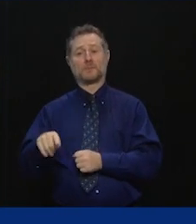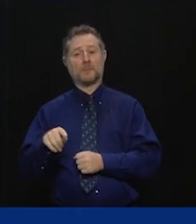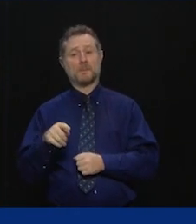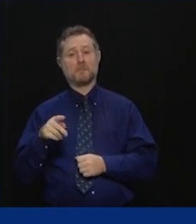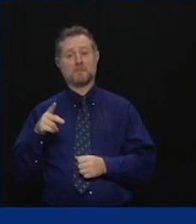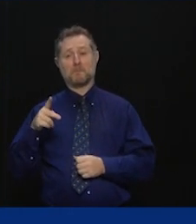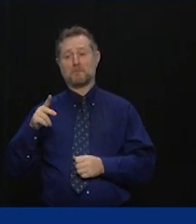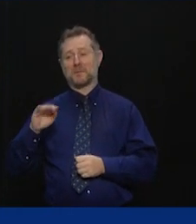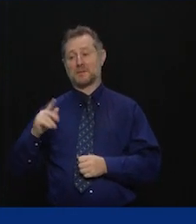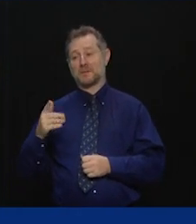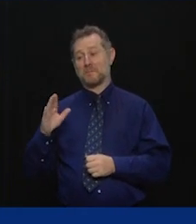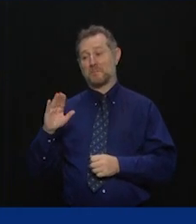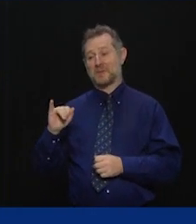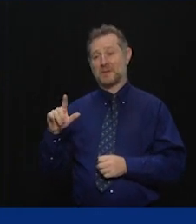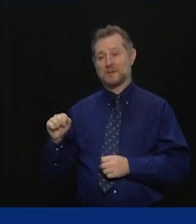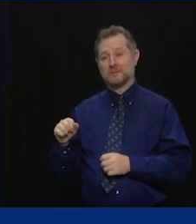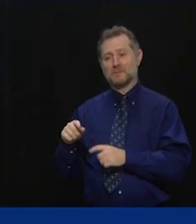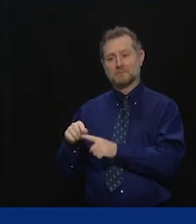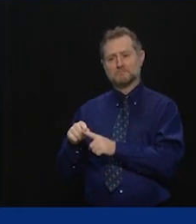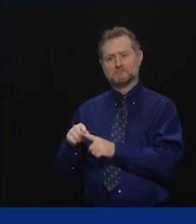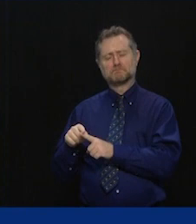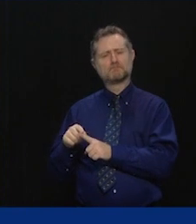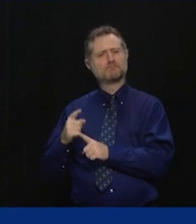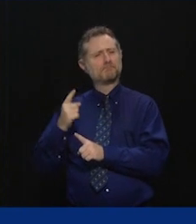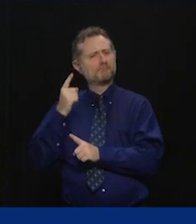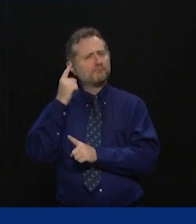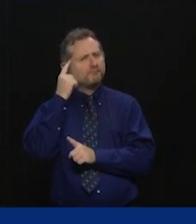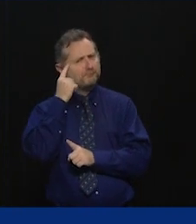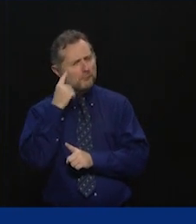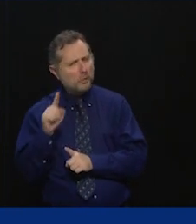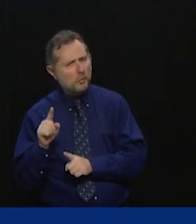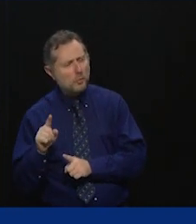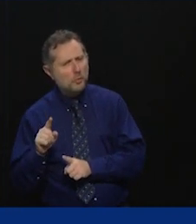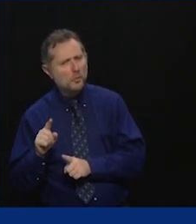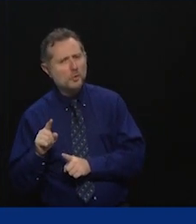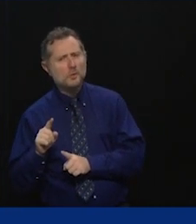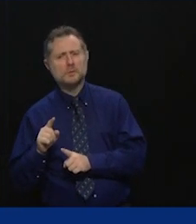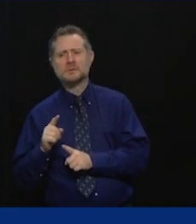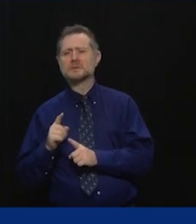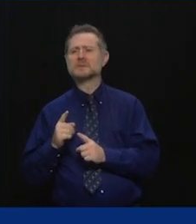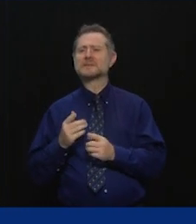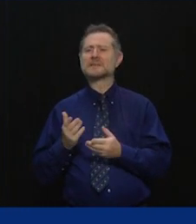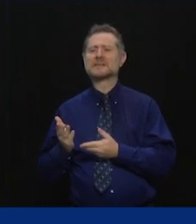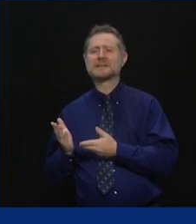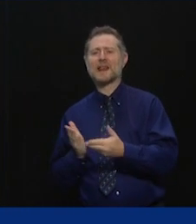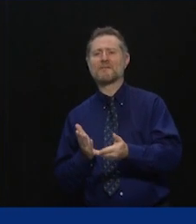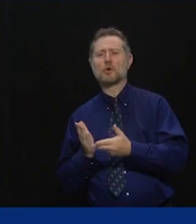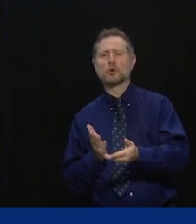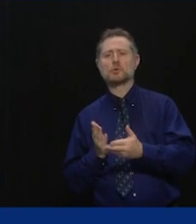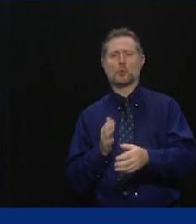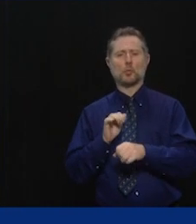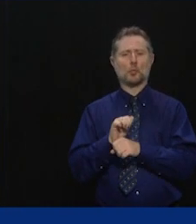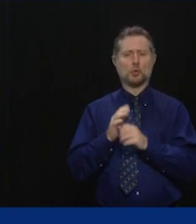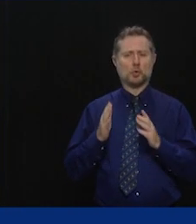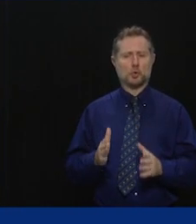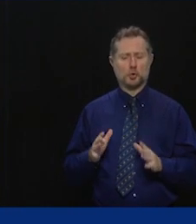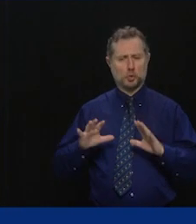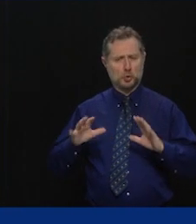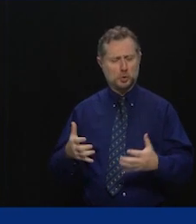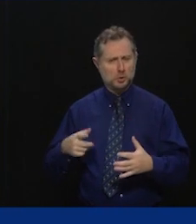working standards for app-based delivery workers. I'm curious, is your administration looking into